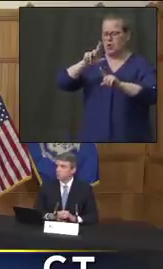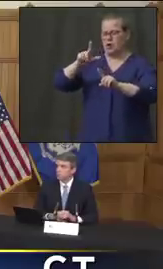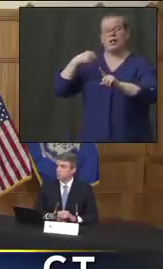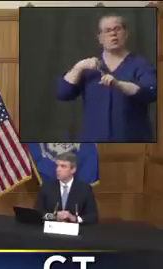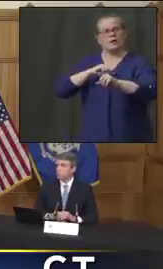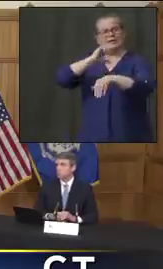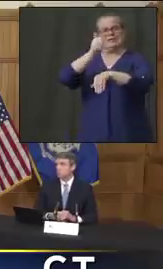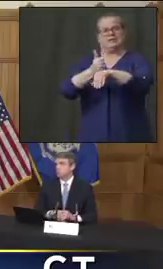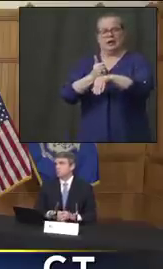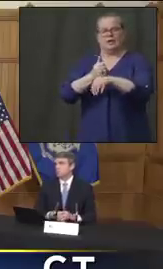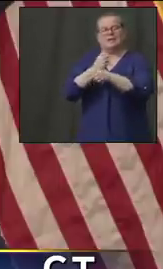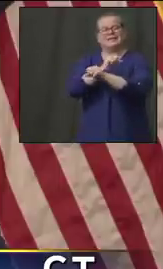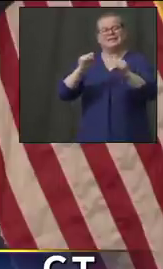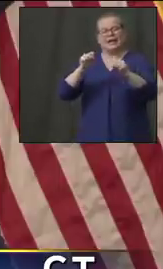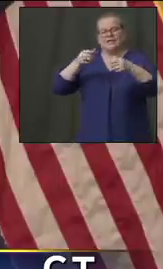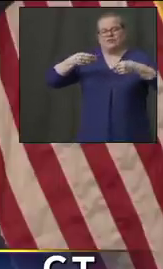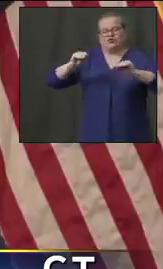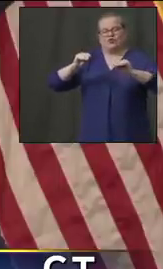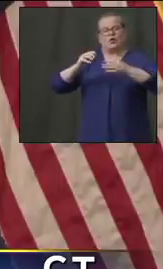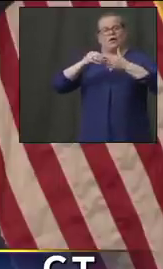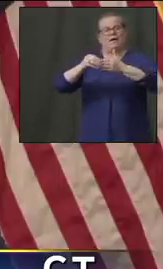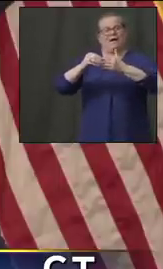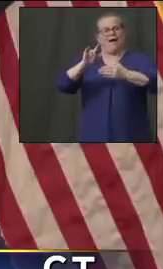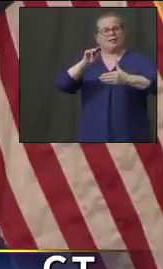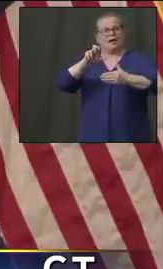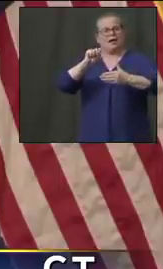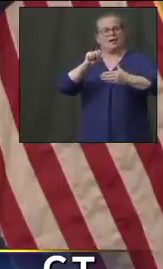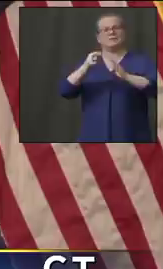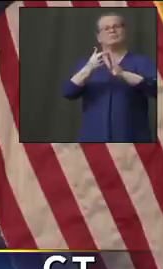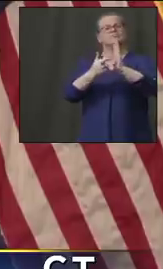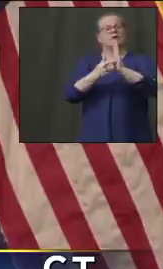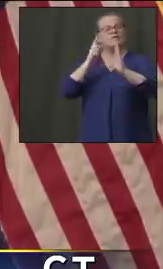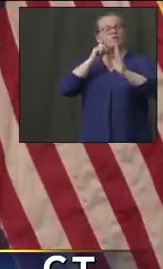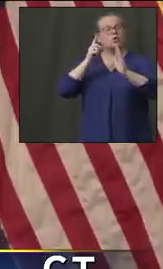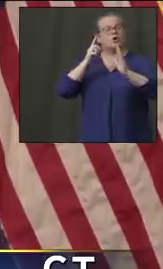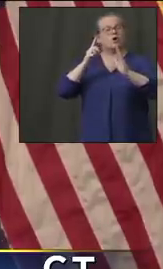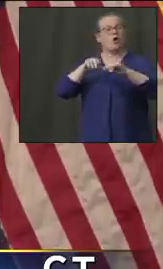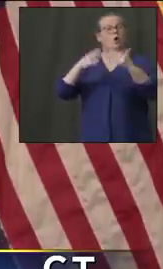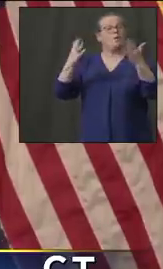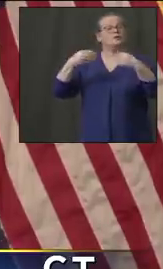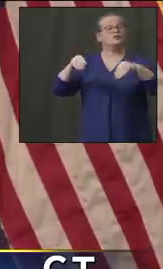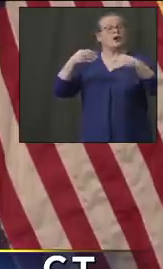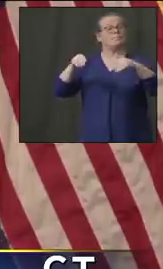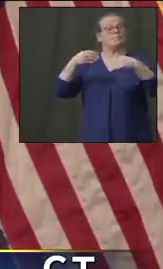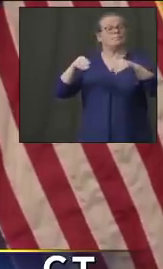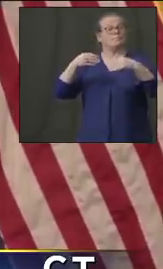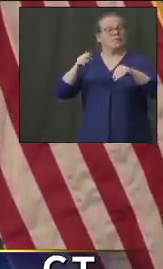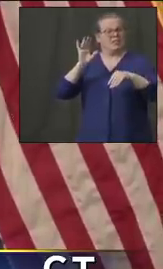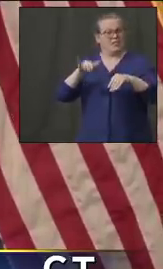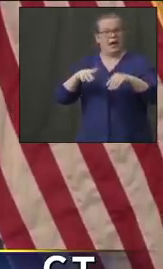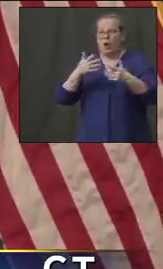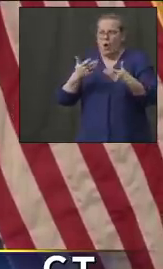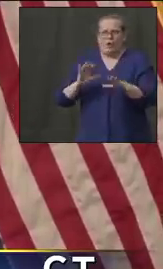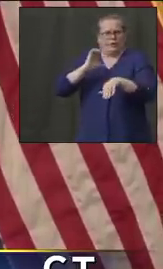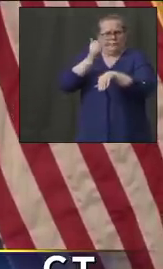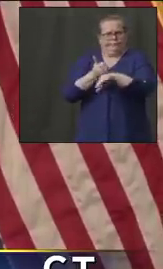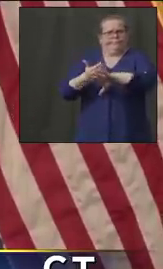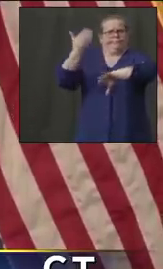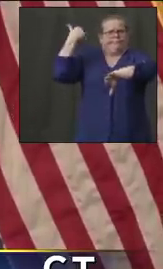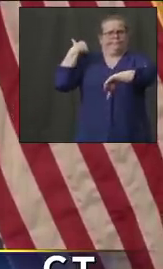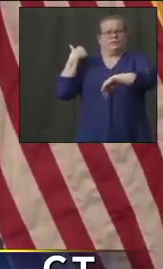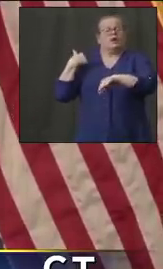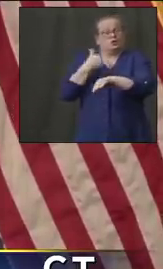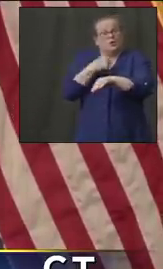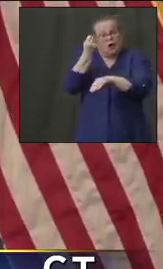in the COVID process, understanding that we were going to have grocery stores as an essential element of our society during this